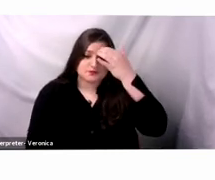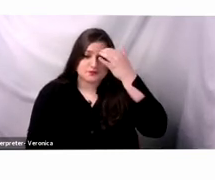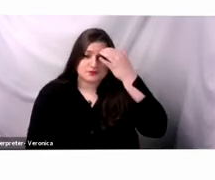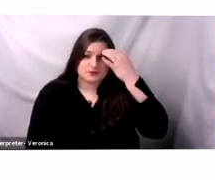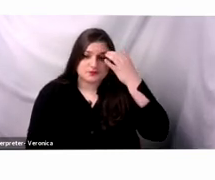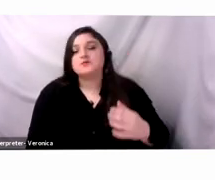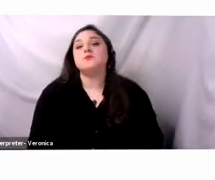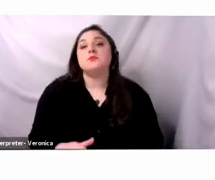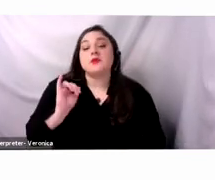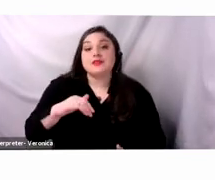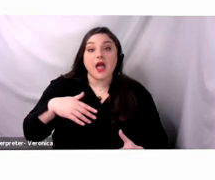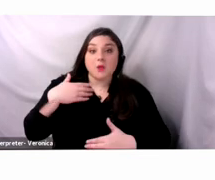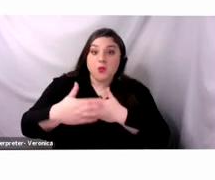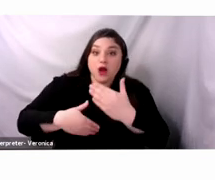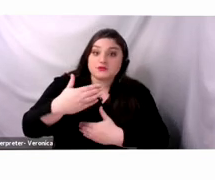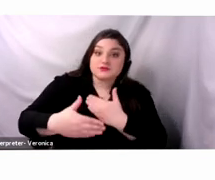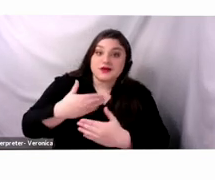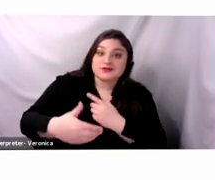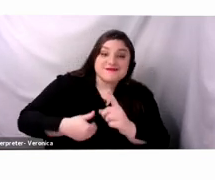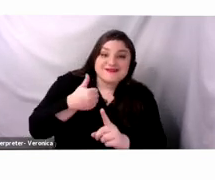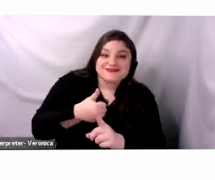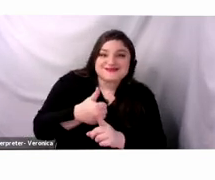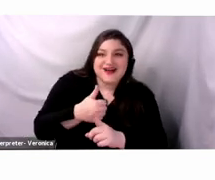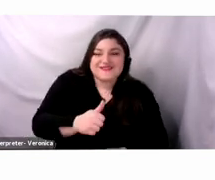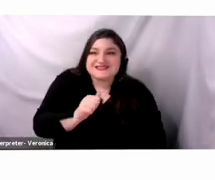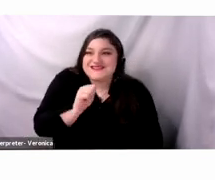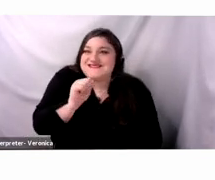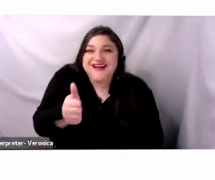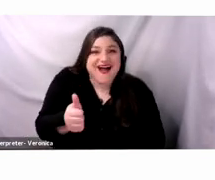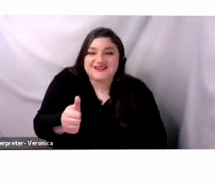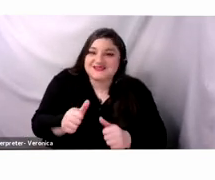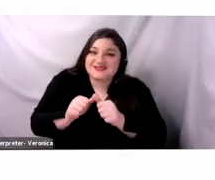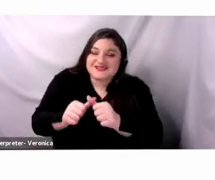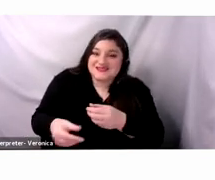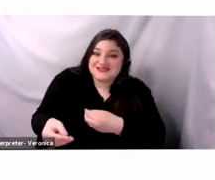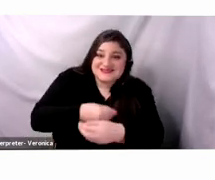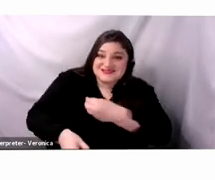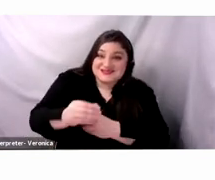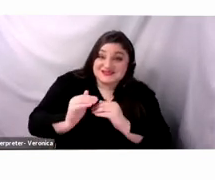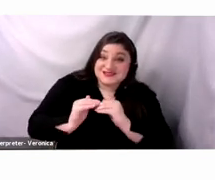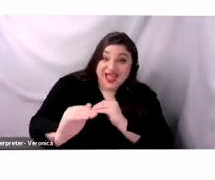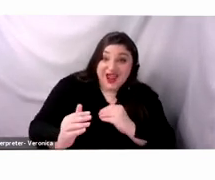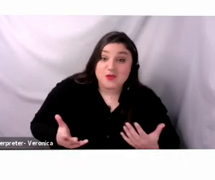It creates more problems. So we need to leave our tables